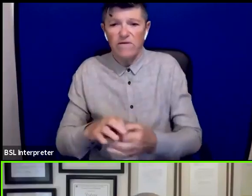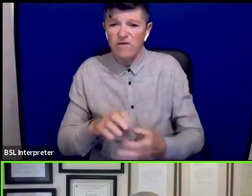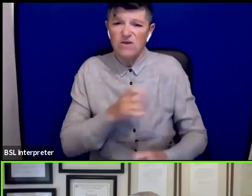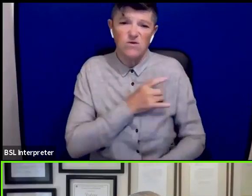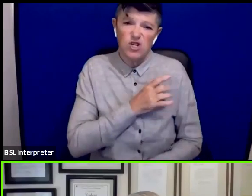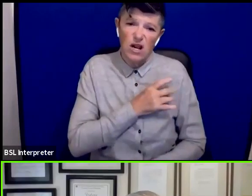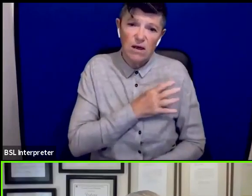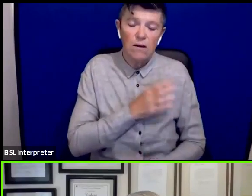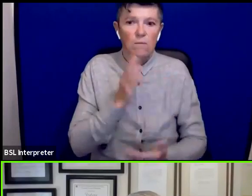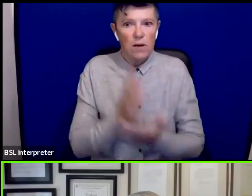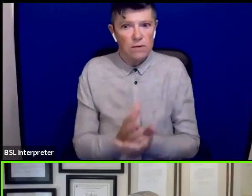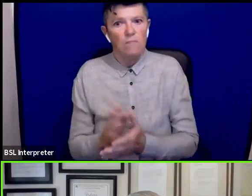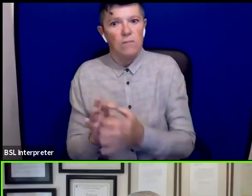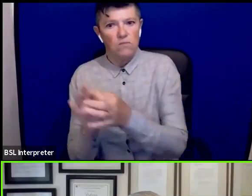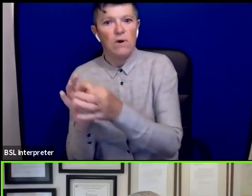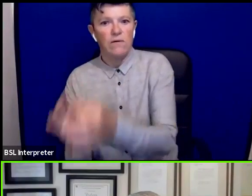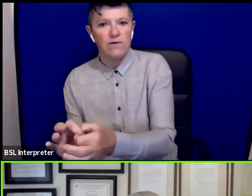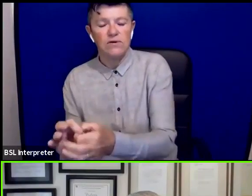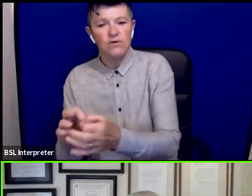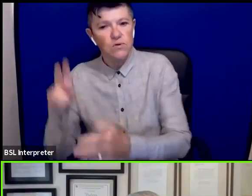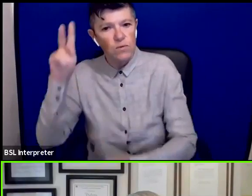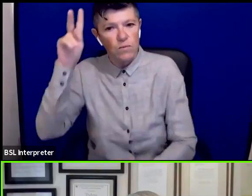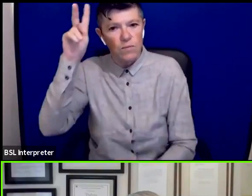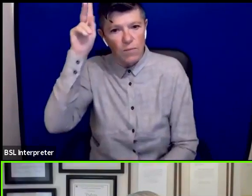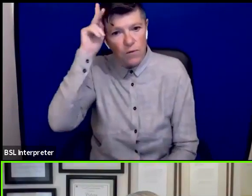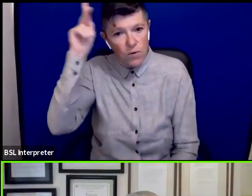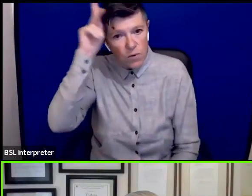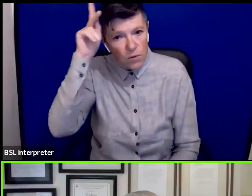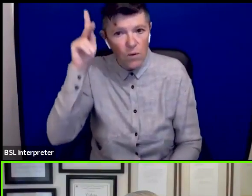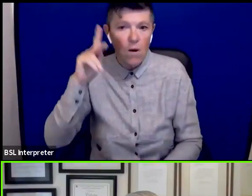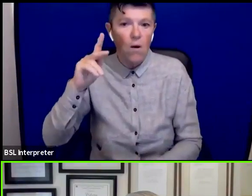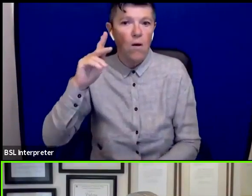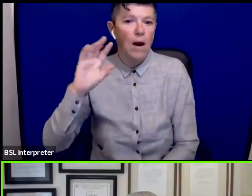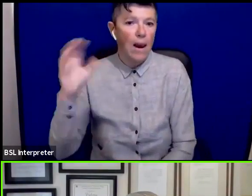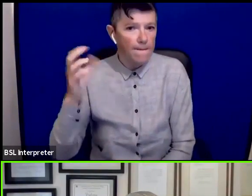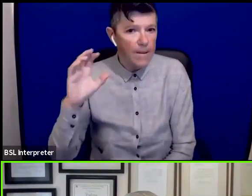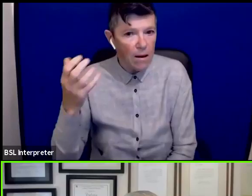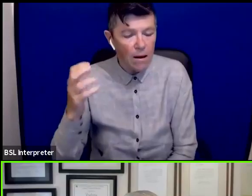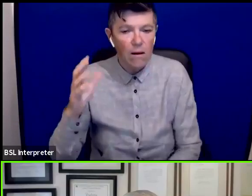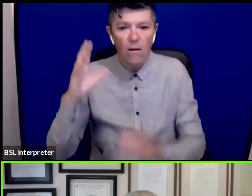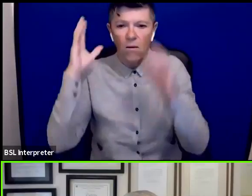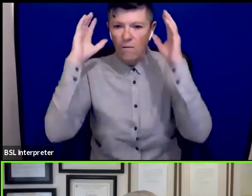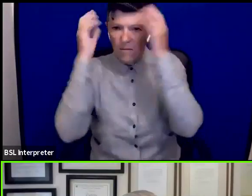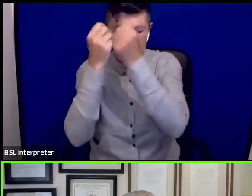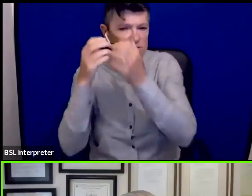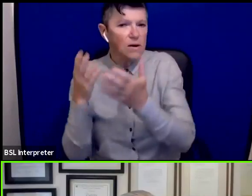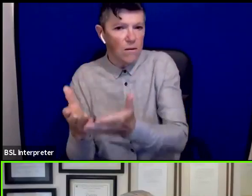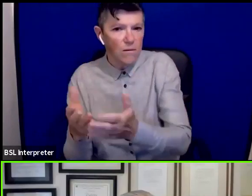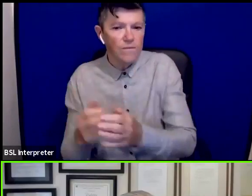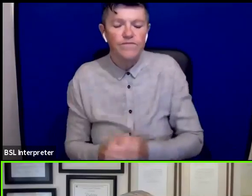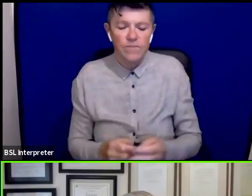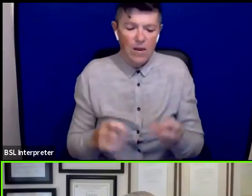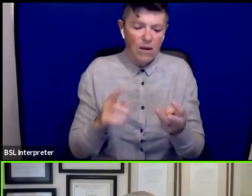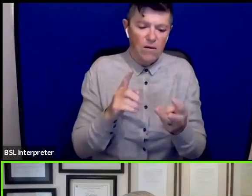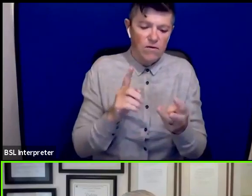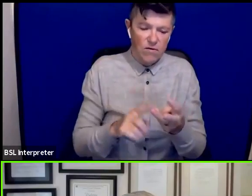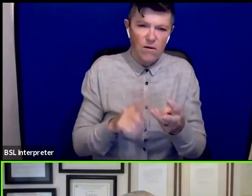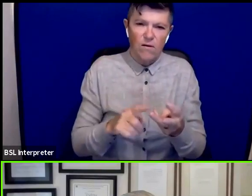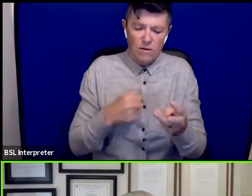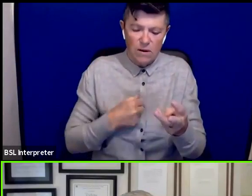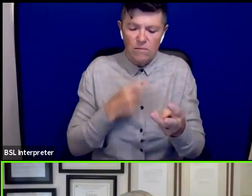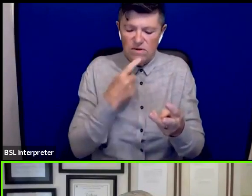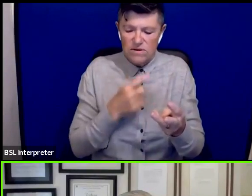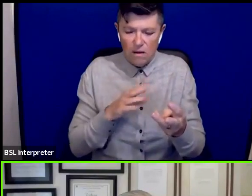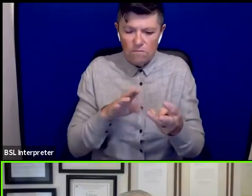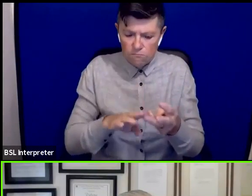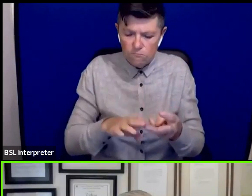very relevant story when I think of Peru or Colombia or Mexico. There would be a third theme, and I'll stop here, for which we know very little,